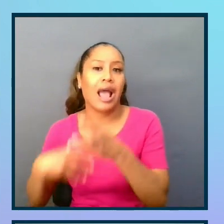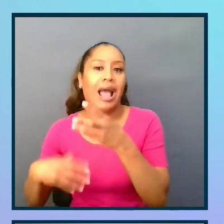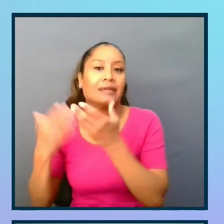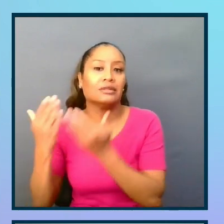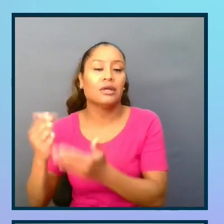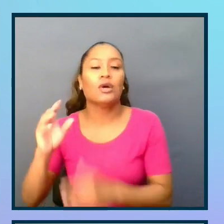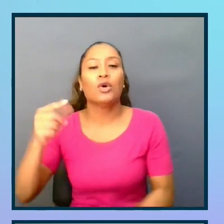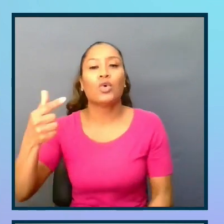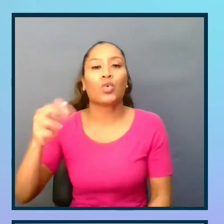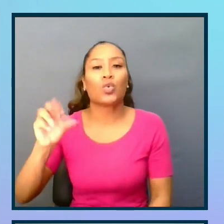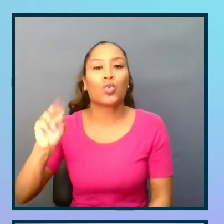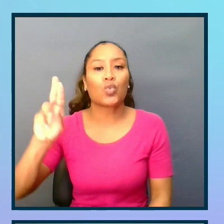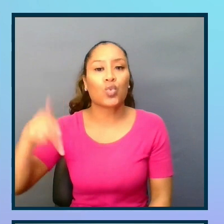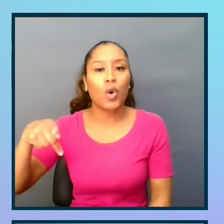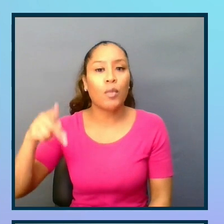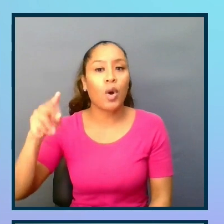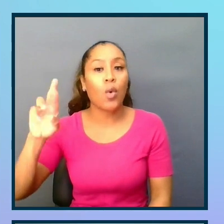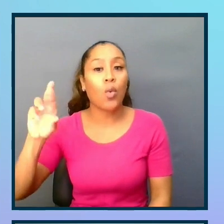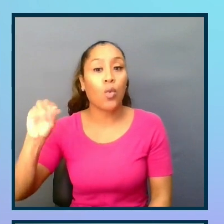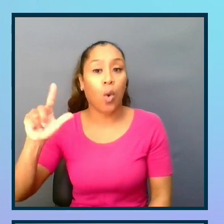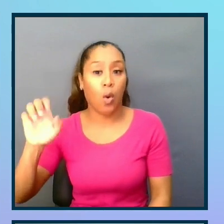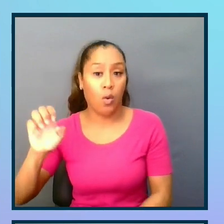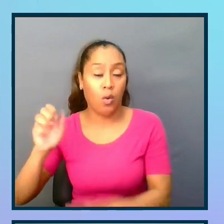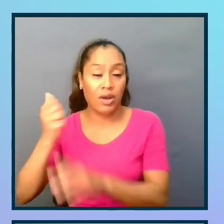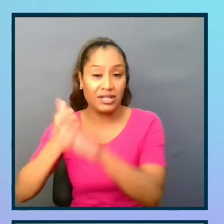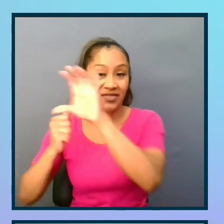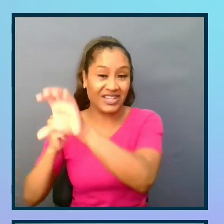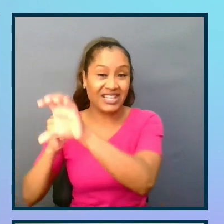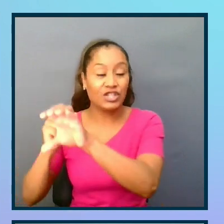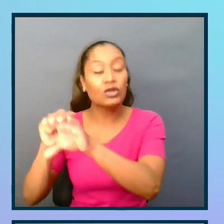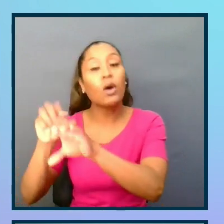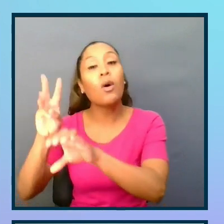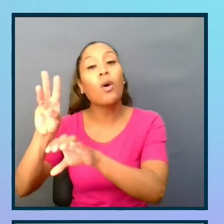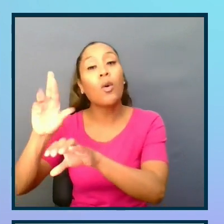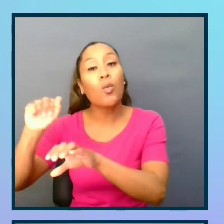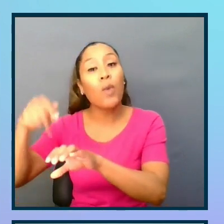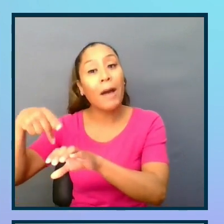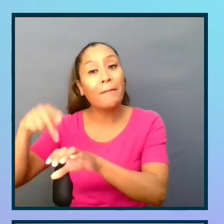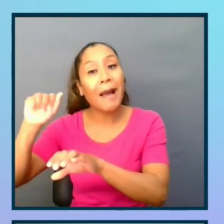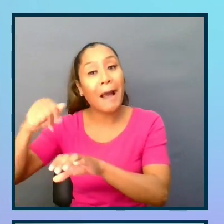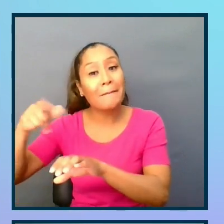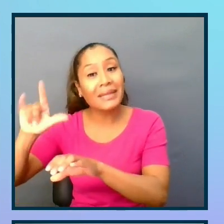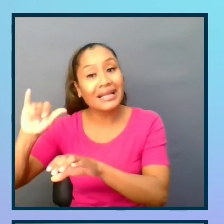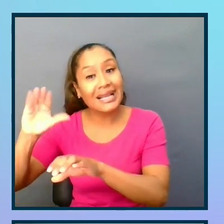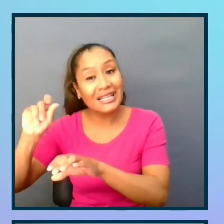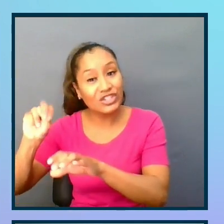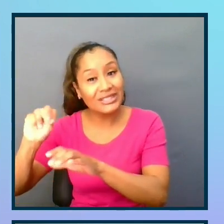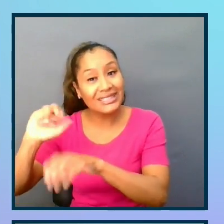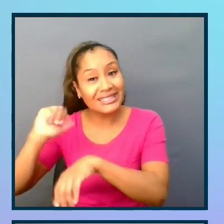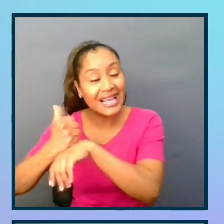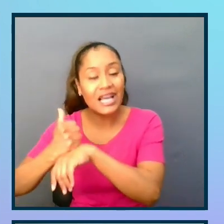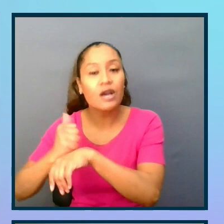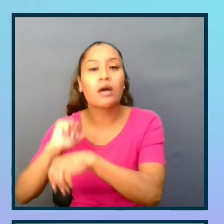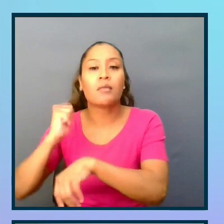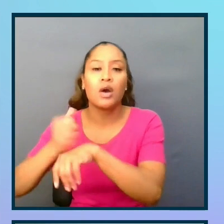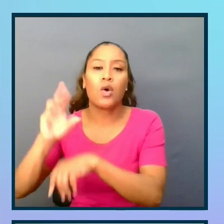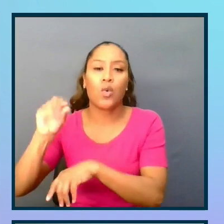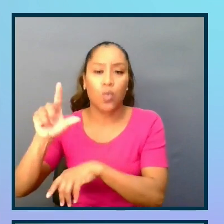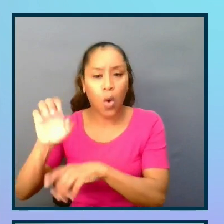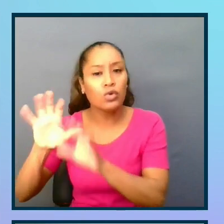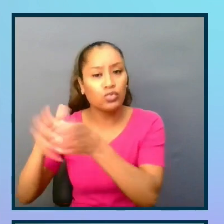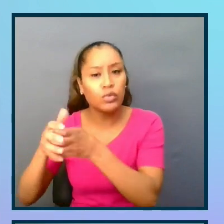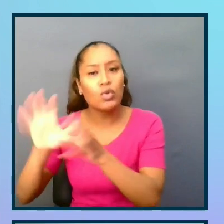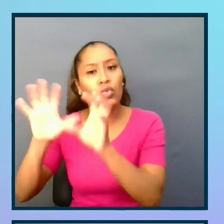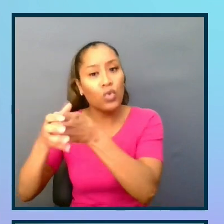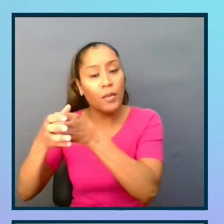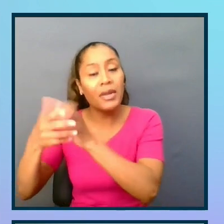around each set of fields. So the thing wrapping application settings should have role group, and let's make sure that group is labeled